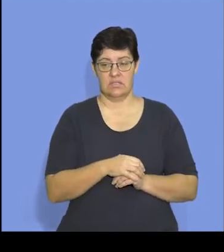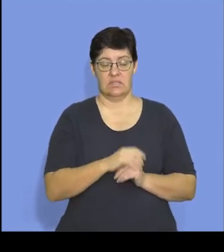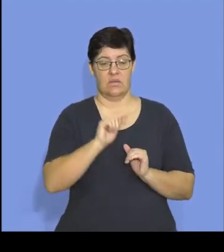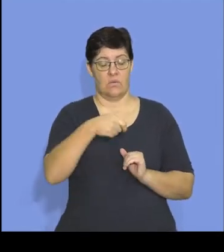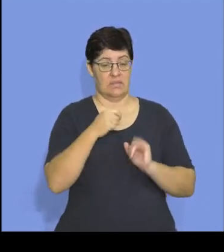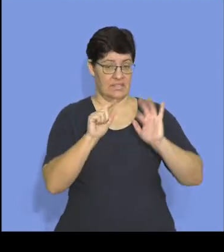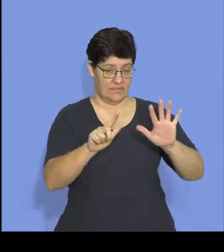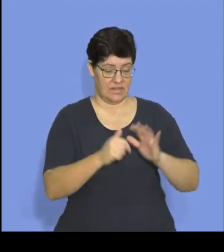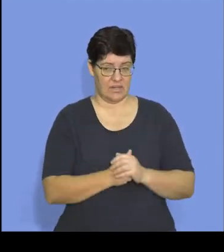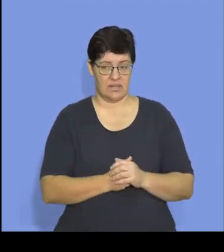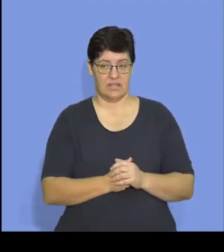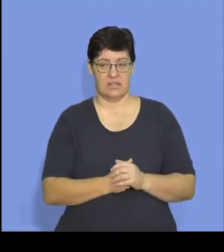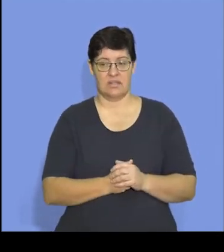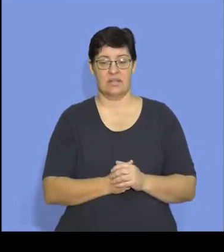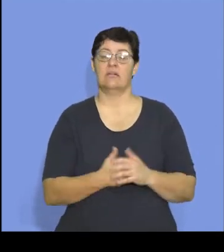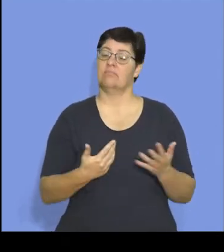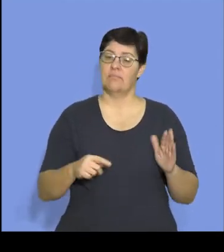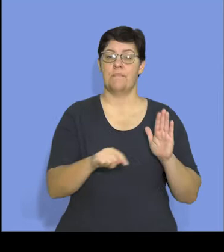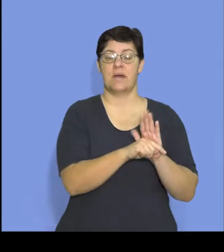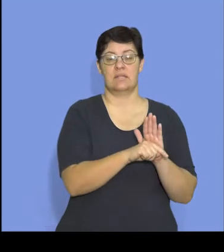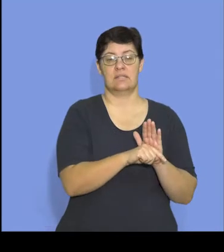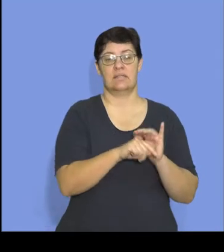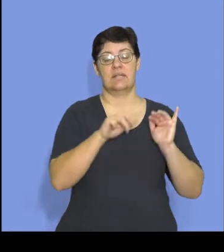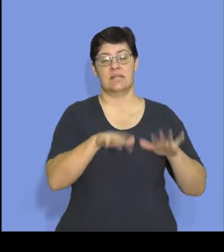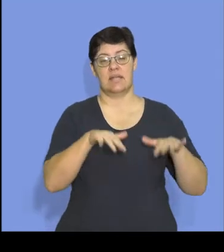14,7, there's a minus there, and minus